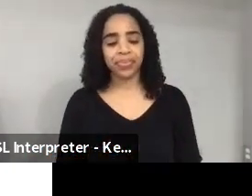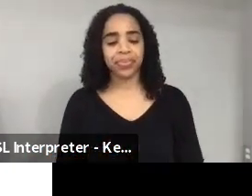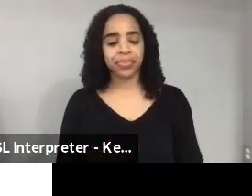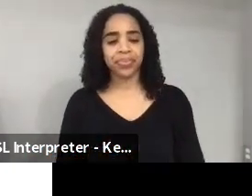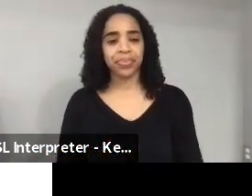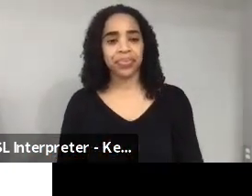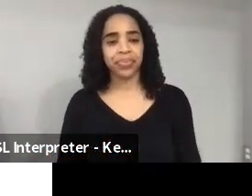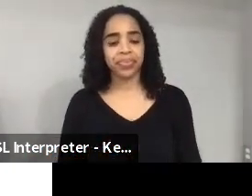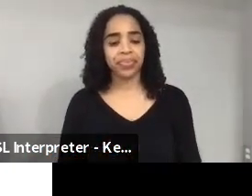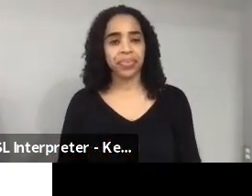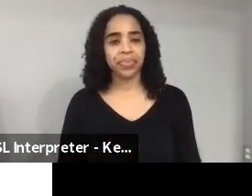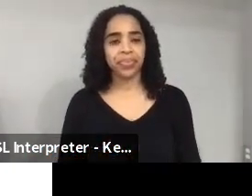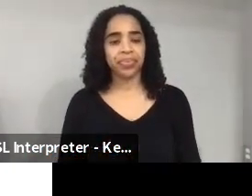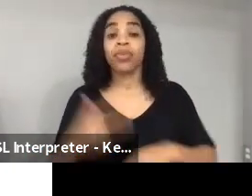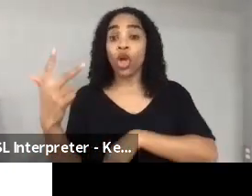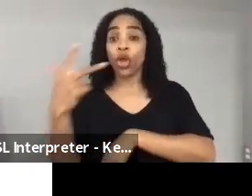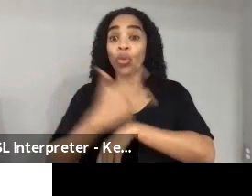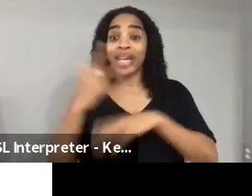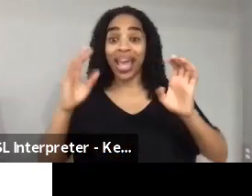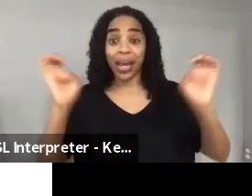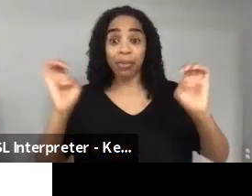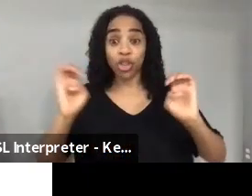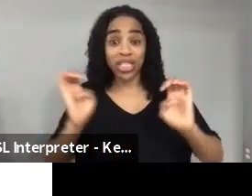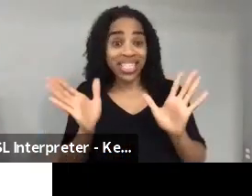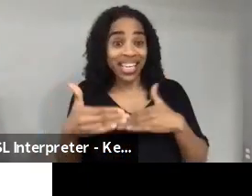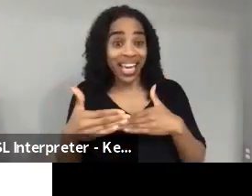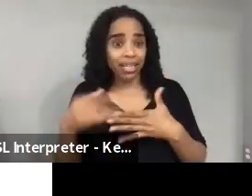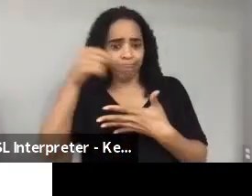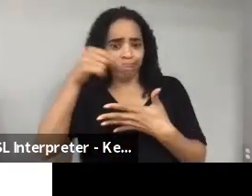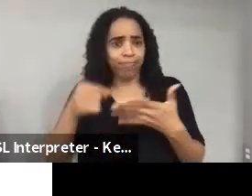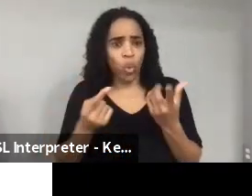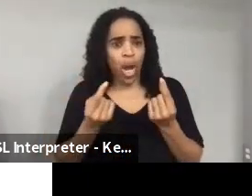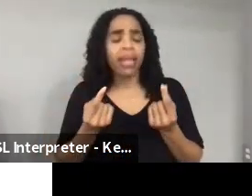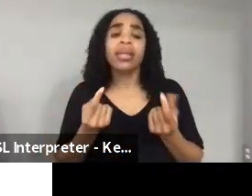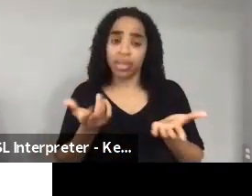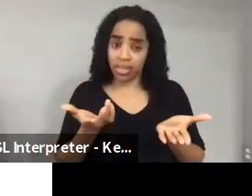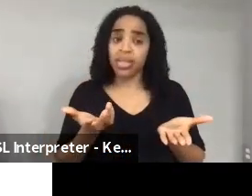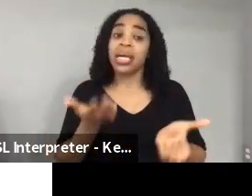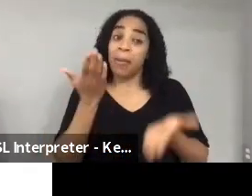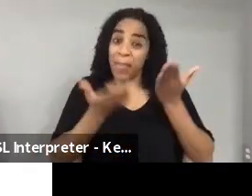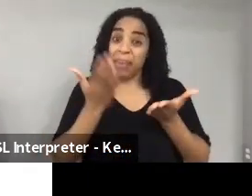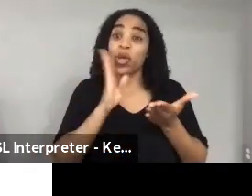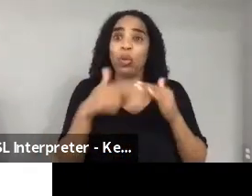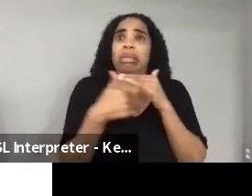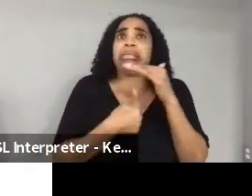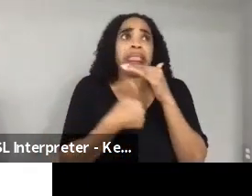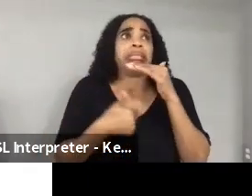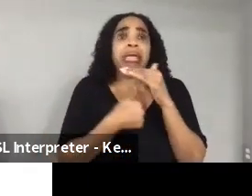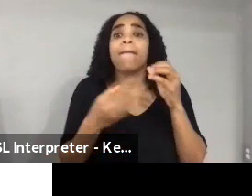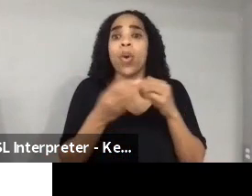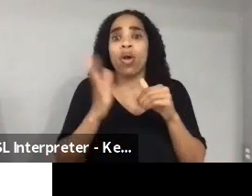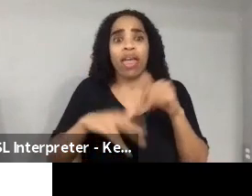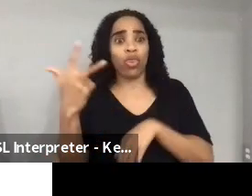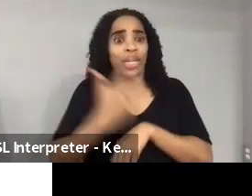Here's the list of your 3-day emergency kits. It is true that you might need to plan for more than 3 days, but as they said